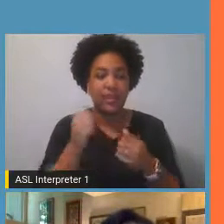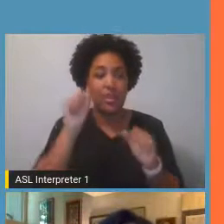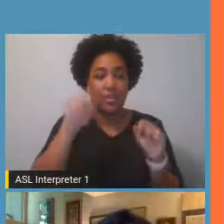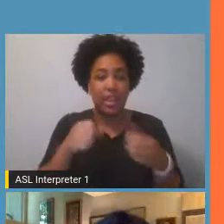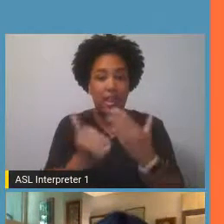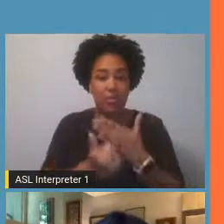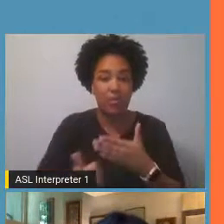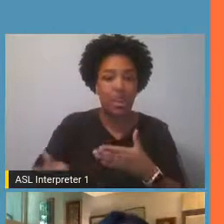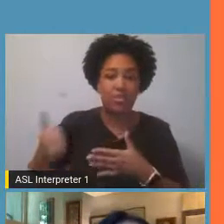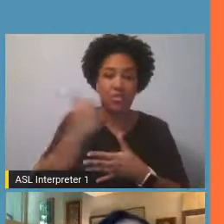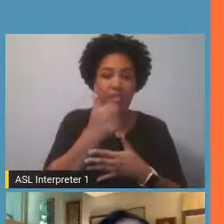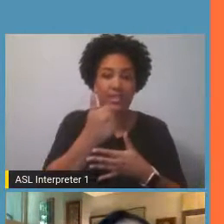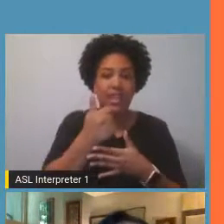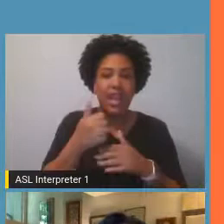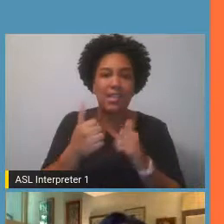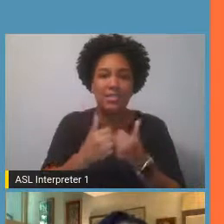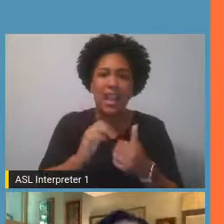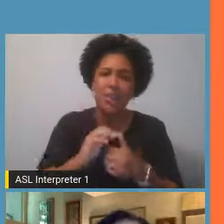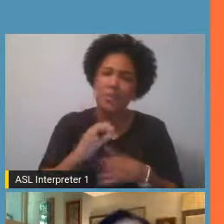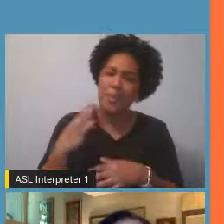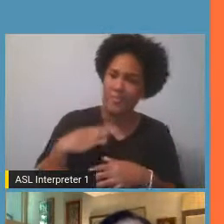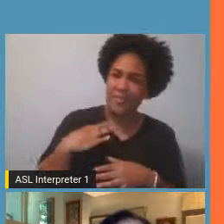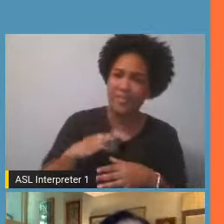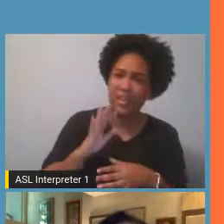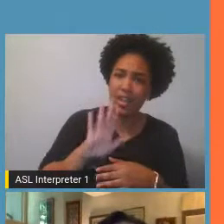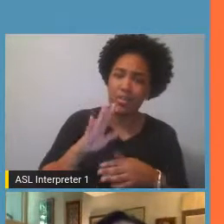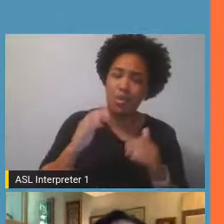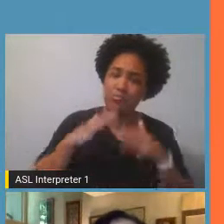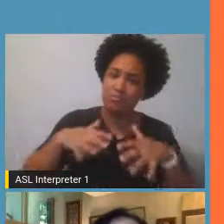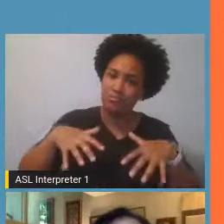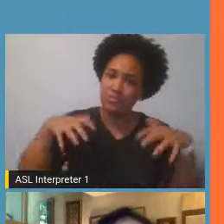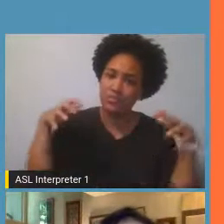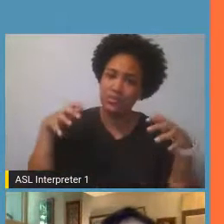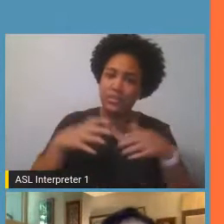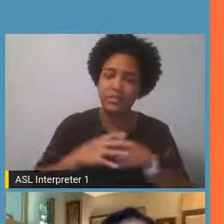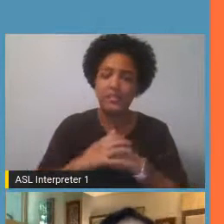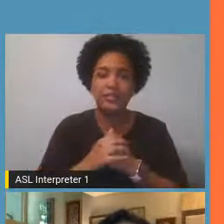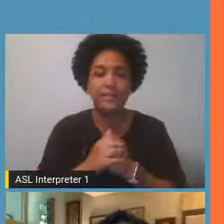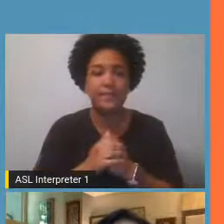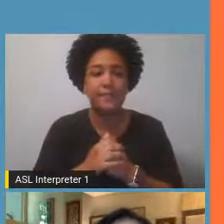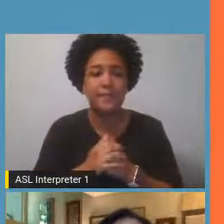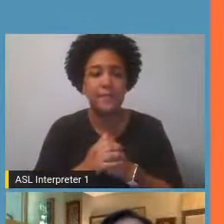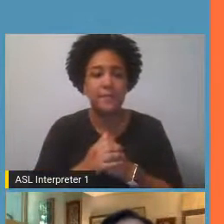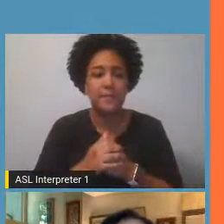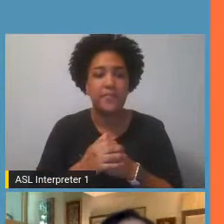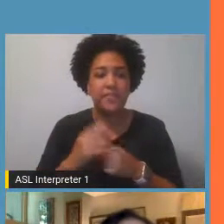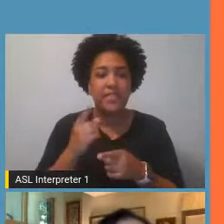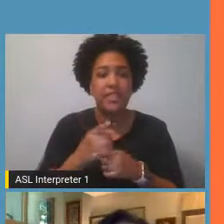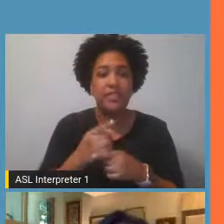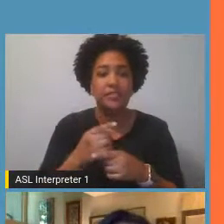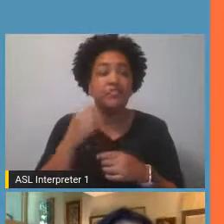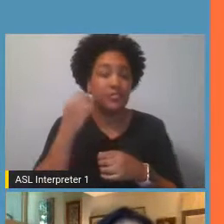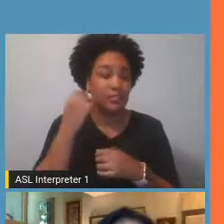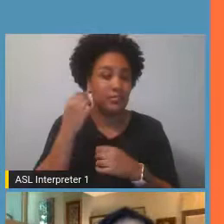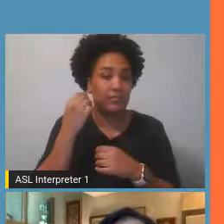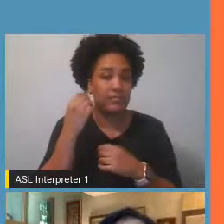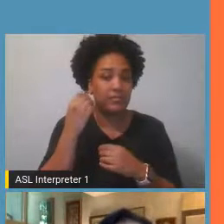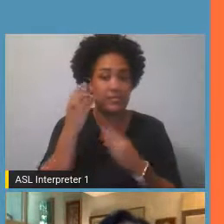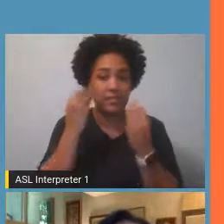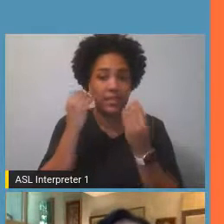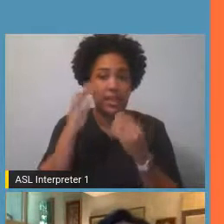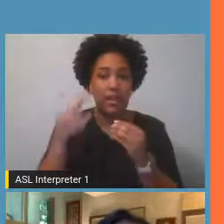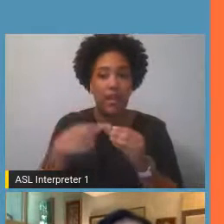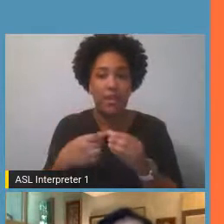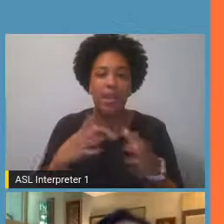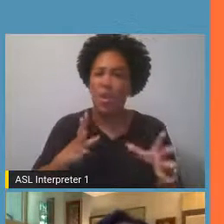the institution. You can think about intellectual property rights and copyright and ownership and